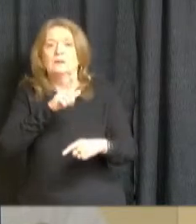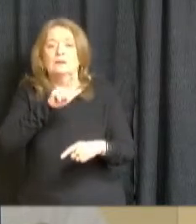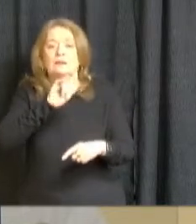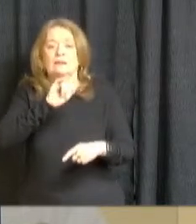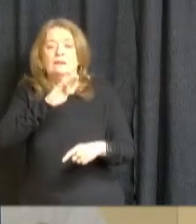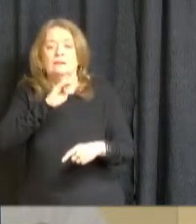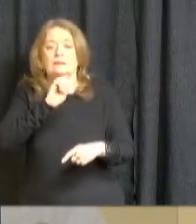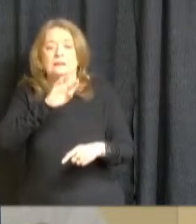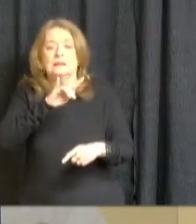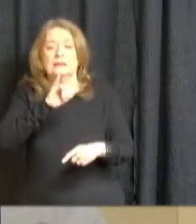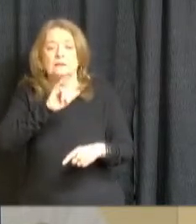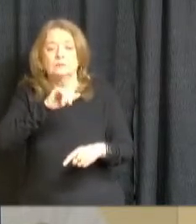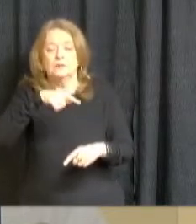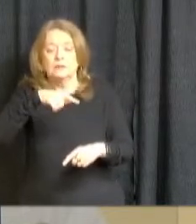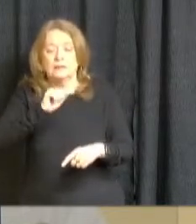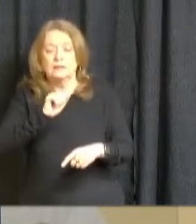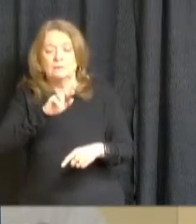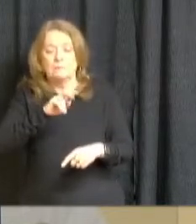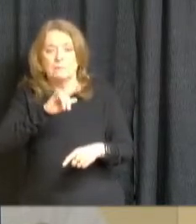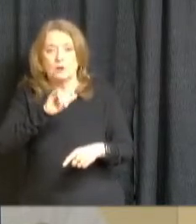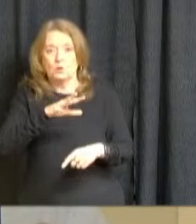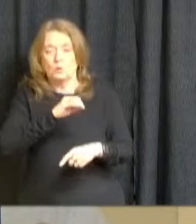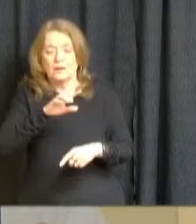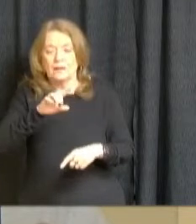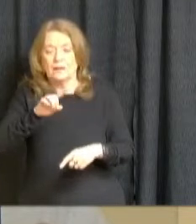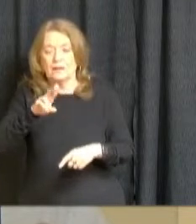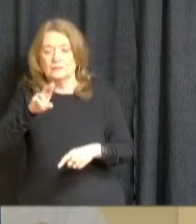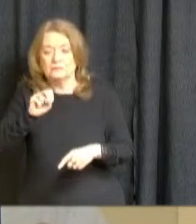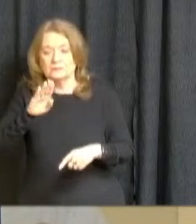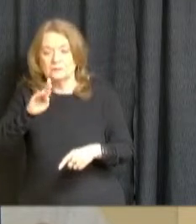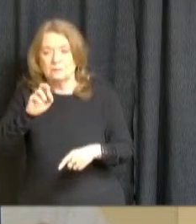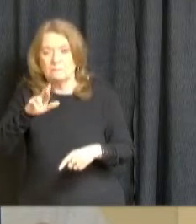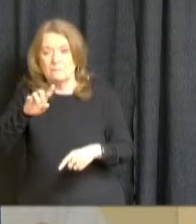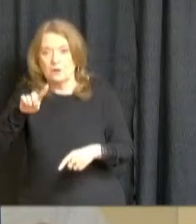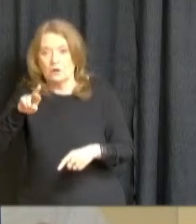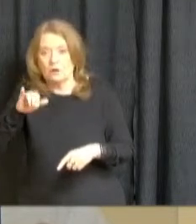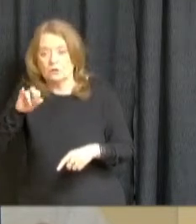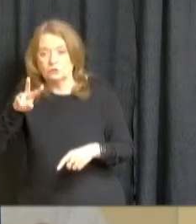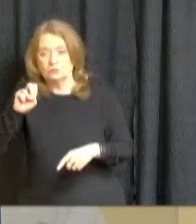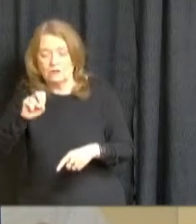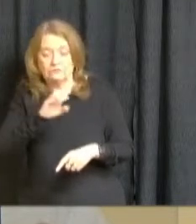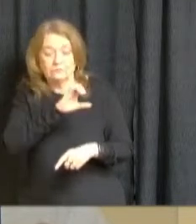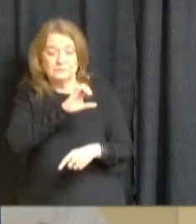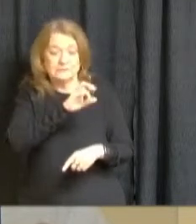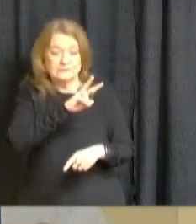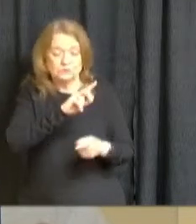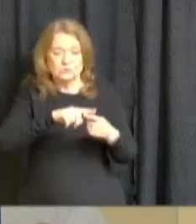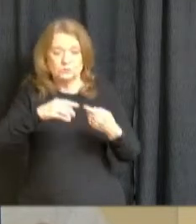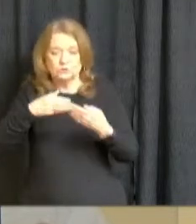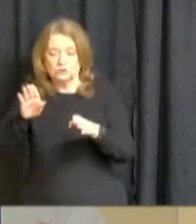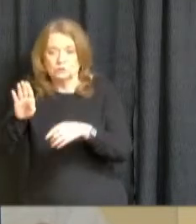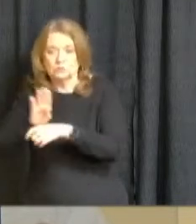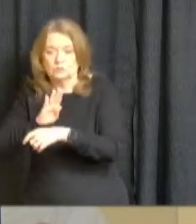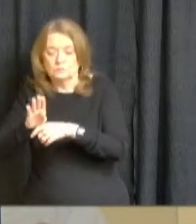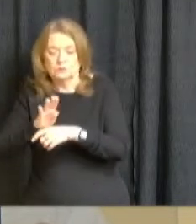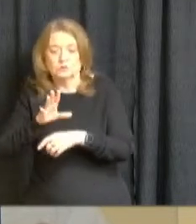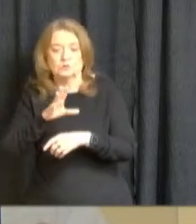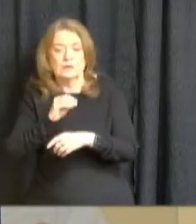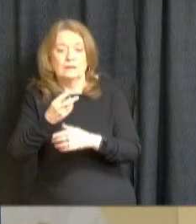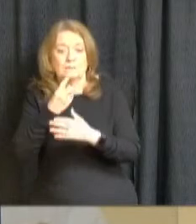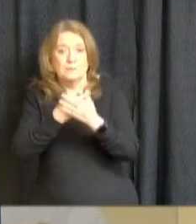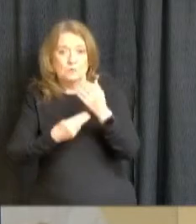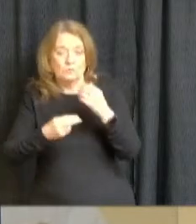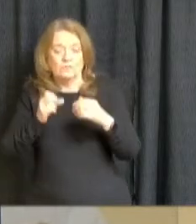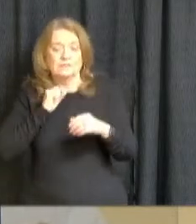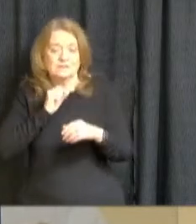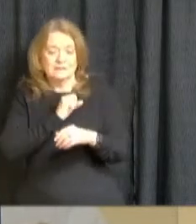Liberty Parkway and Delmar Drive from R2 Single Family Residential District to C2 General Commercial District. Both the Regional Planning Commission and the